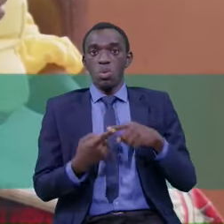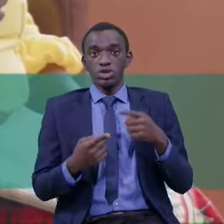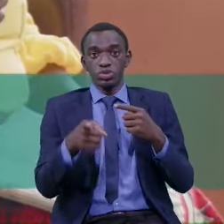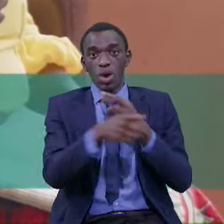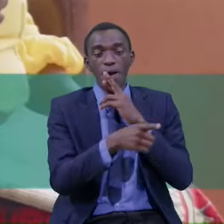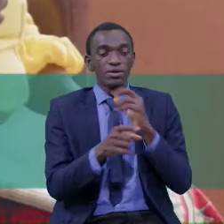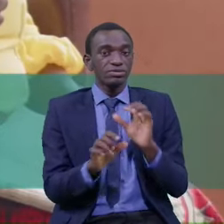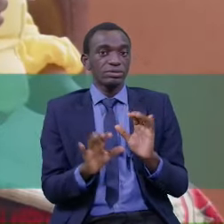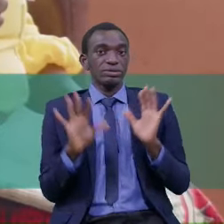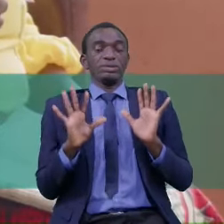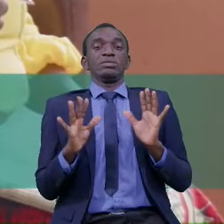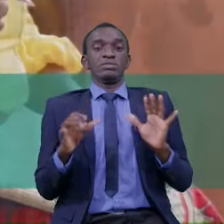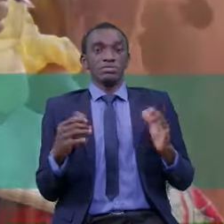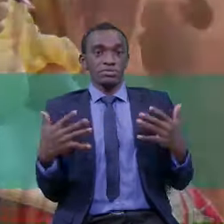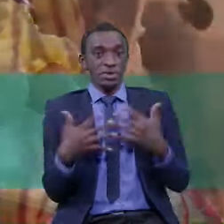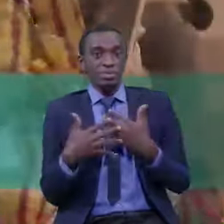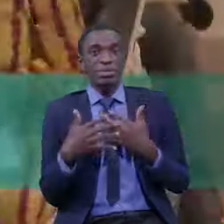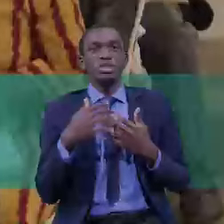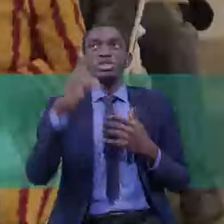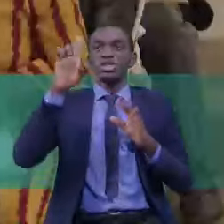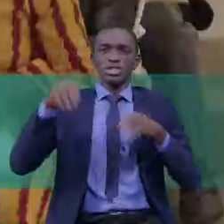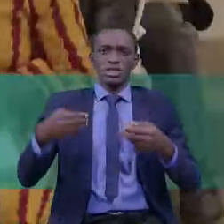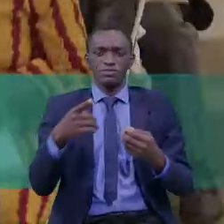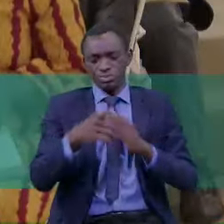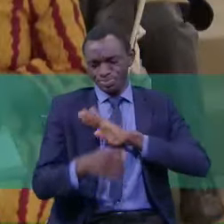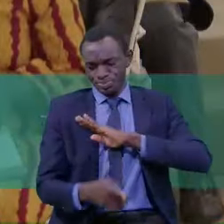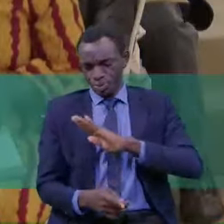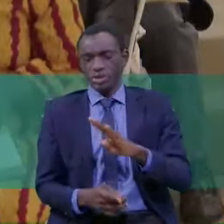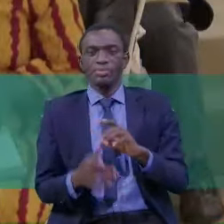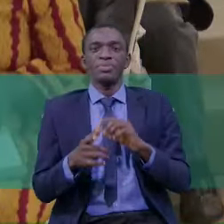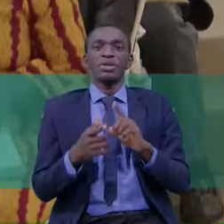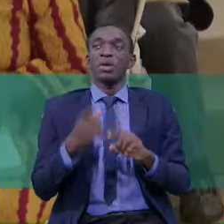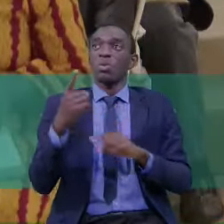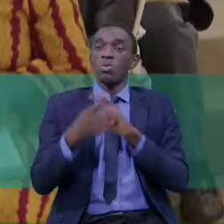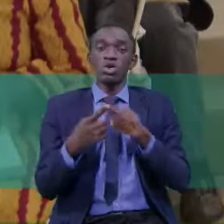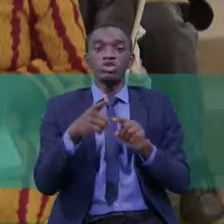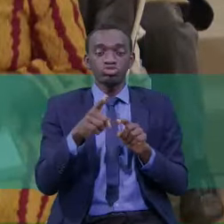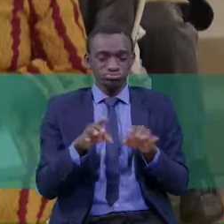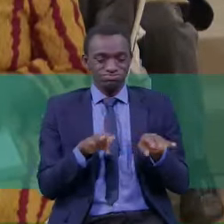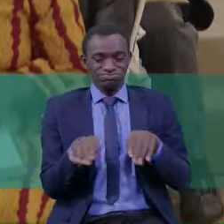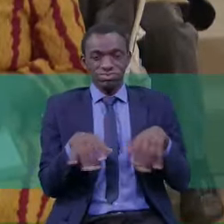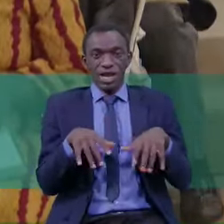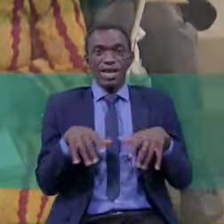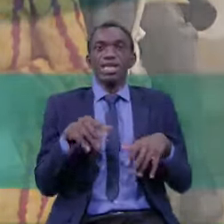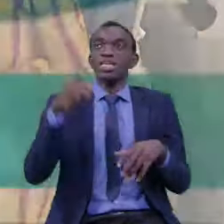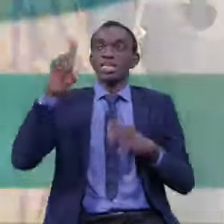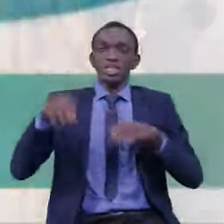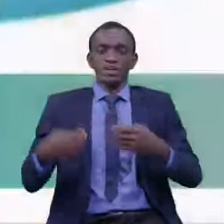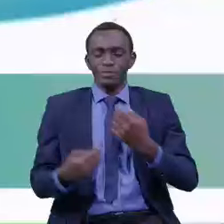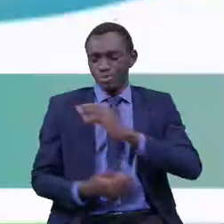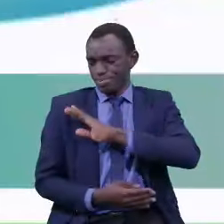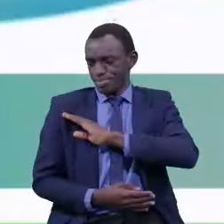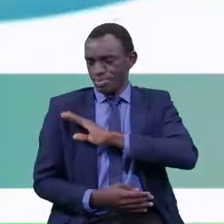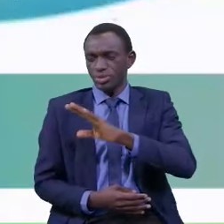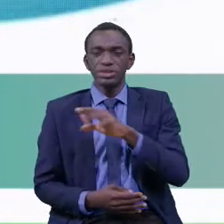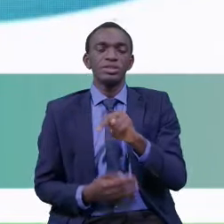Where you are kind of cringing, he gives you boldness. Now you'll be bold. For God,